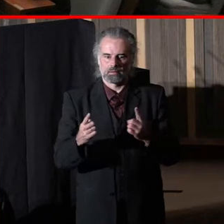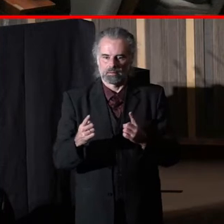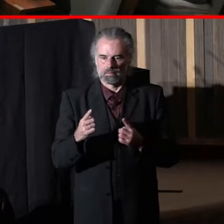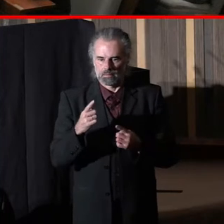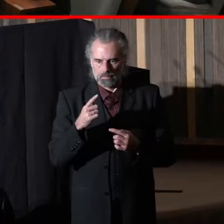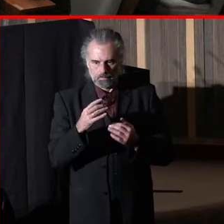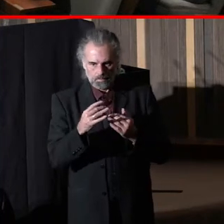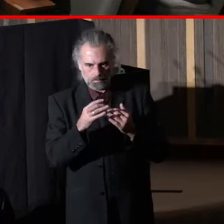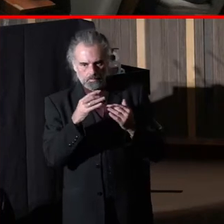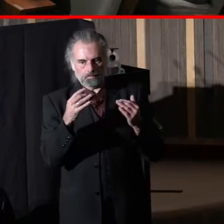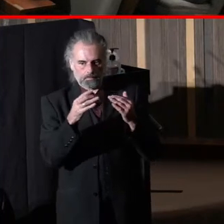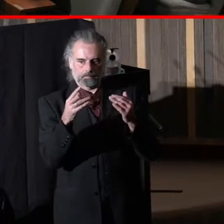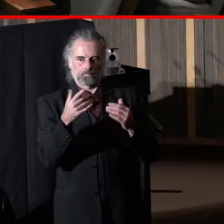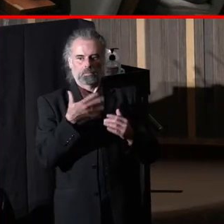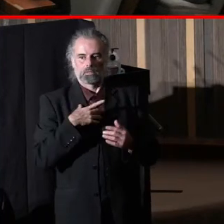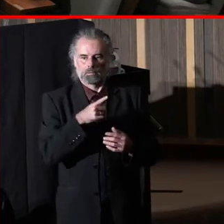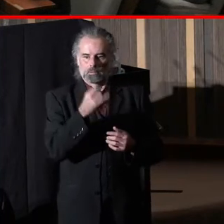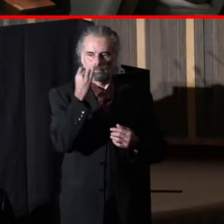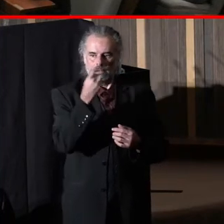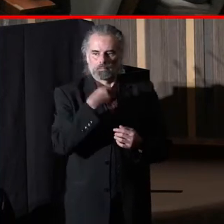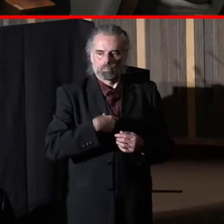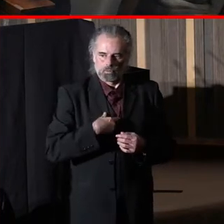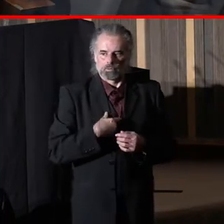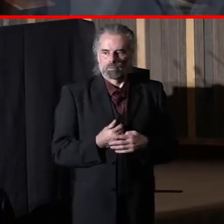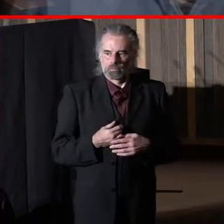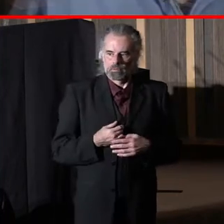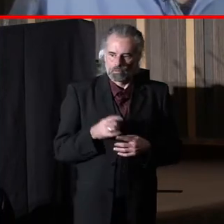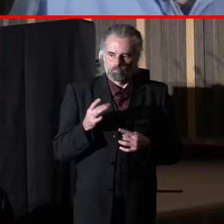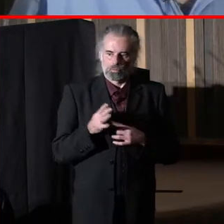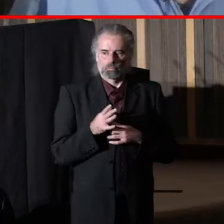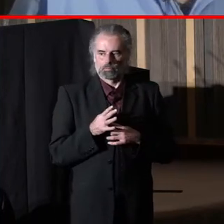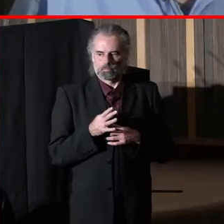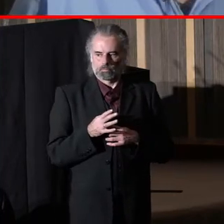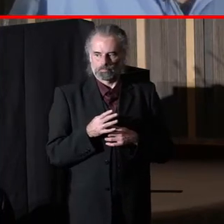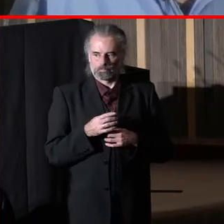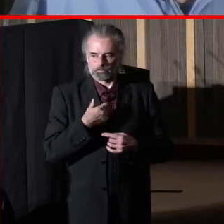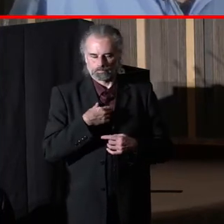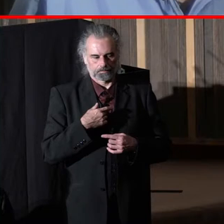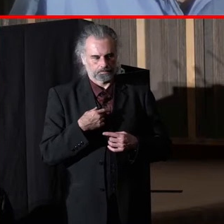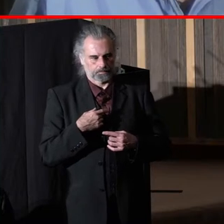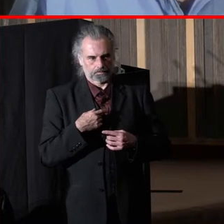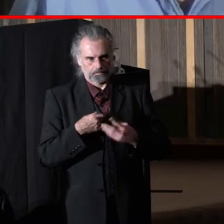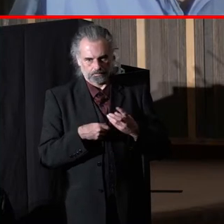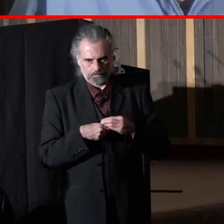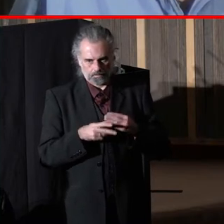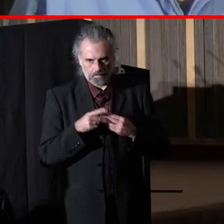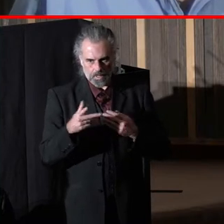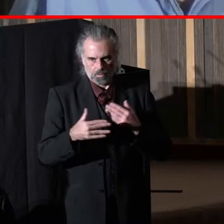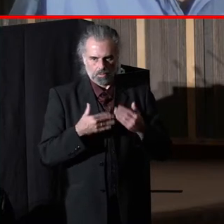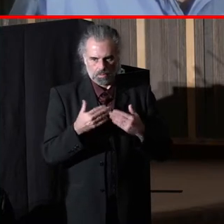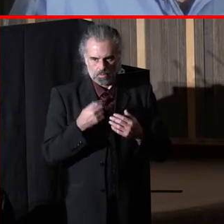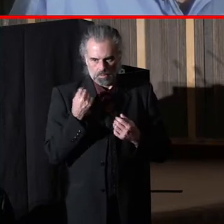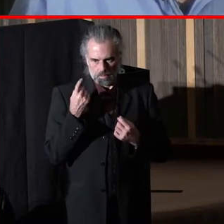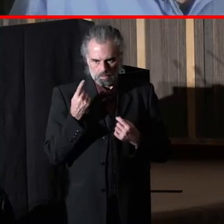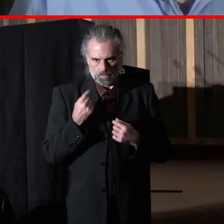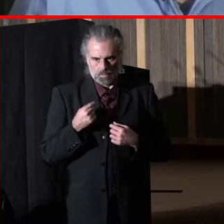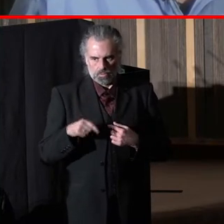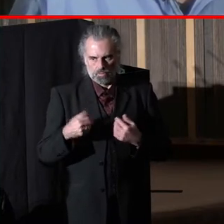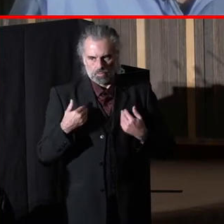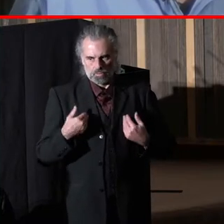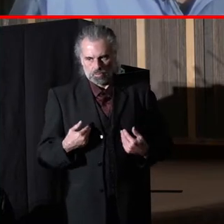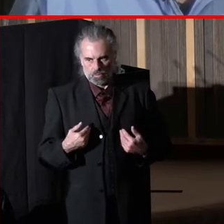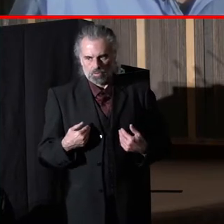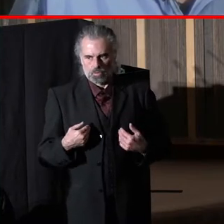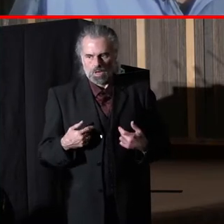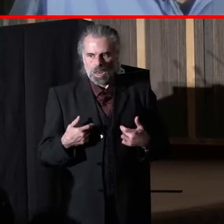baddie. And so it's a really important part of our process in that we understand that this is human